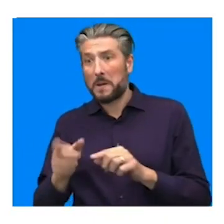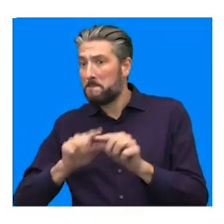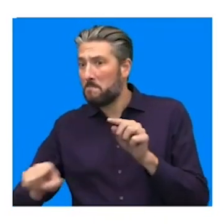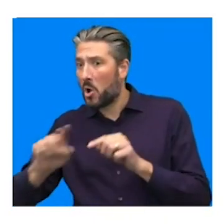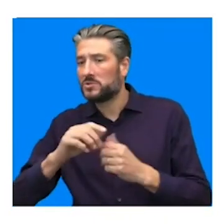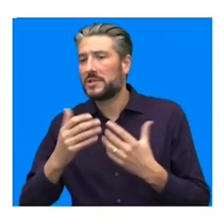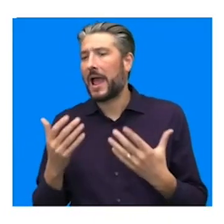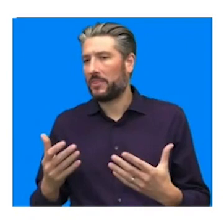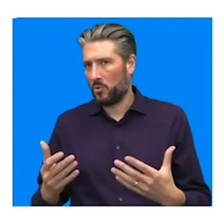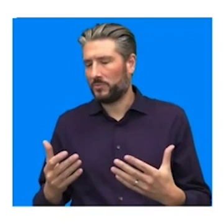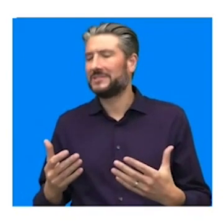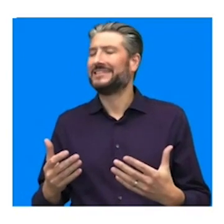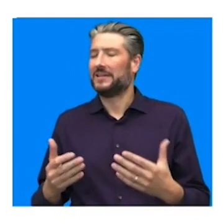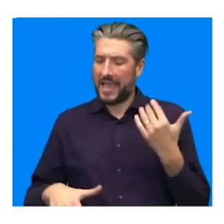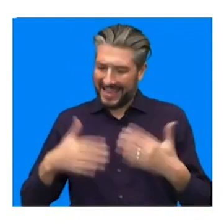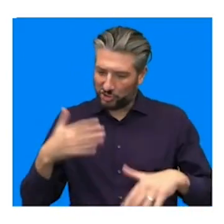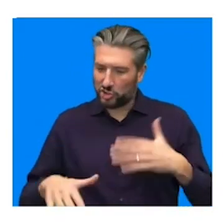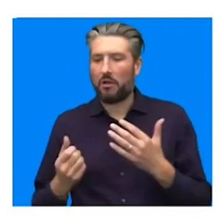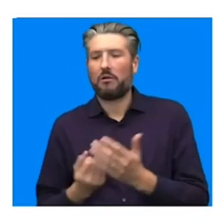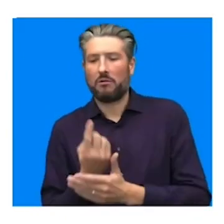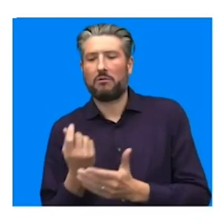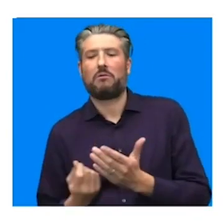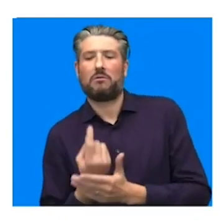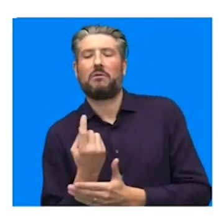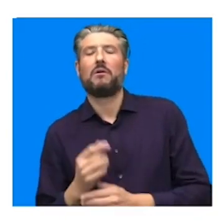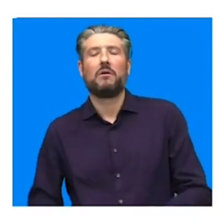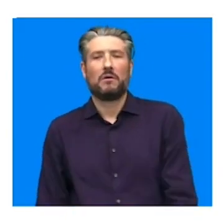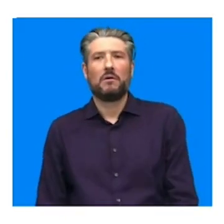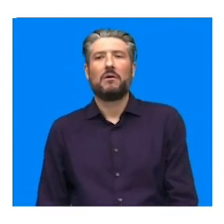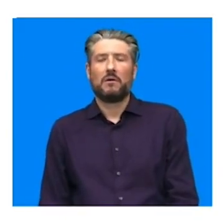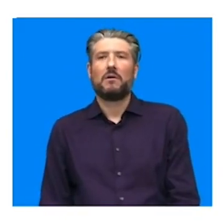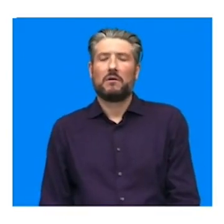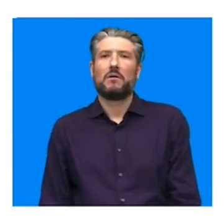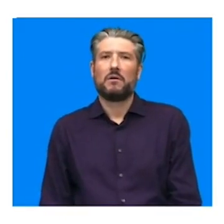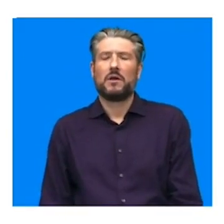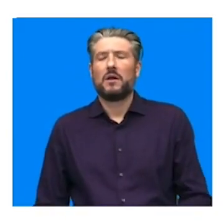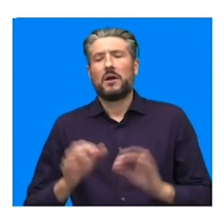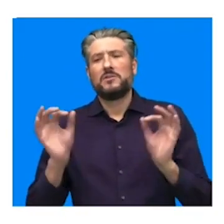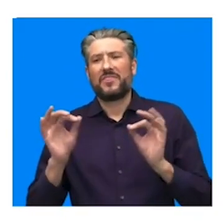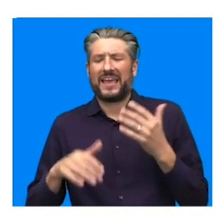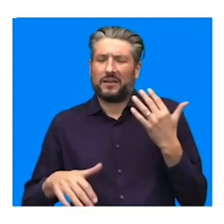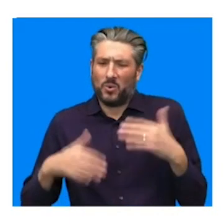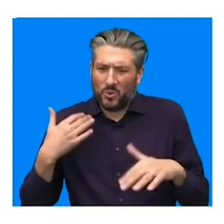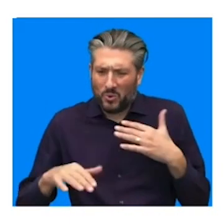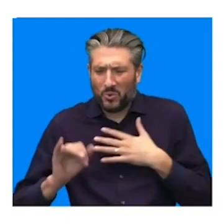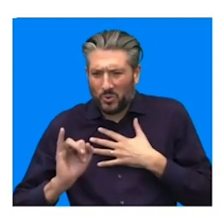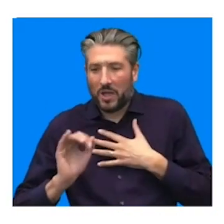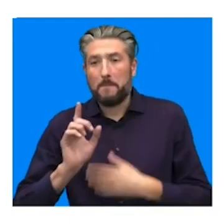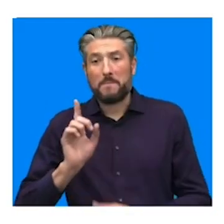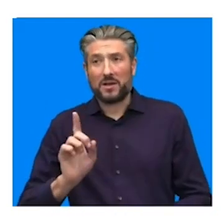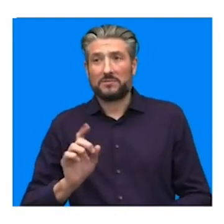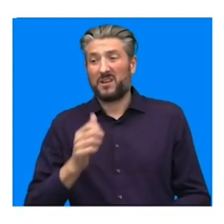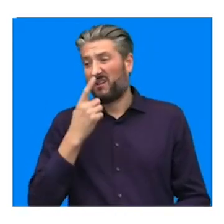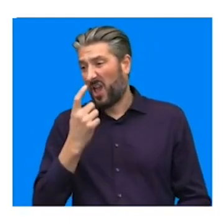Also just not jamming the cane into things, and it might not be a major injury, but just that jam into the stomach or breaking a cane, which, you